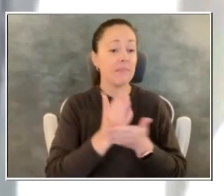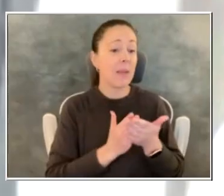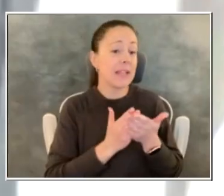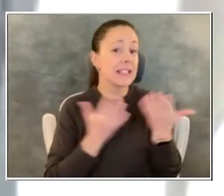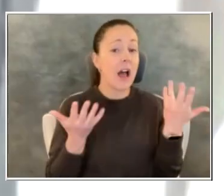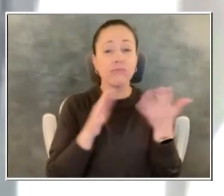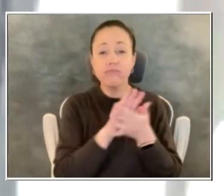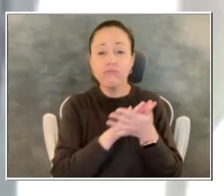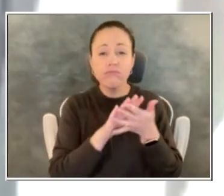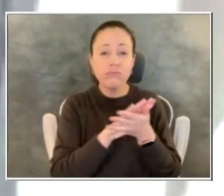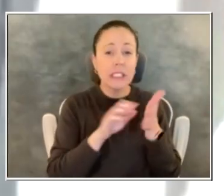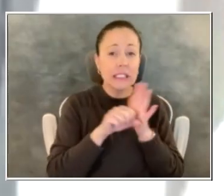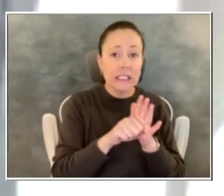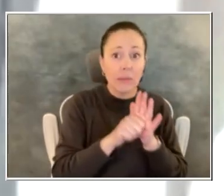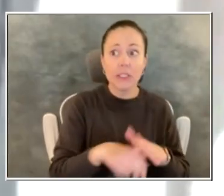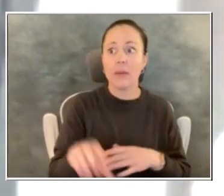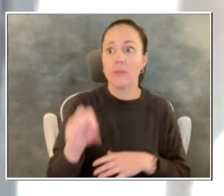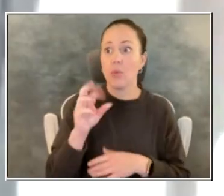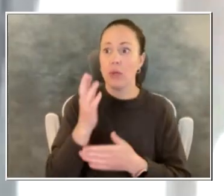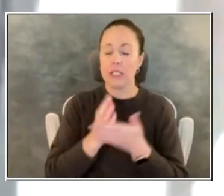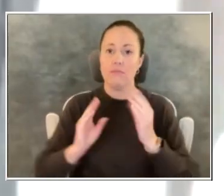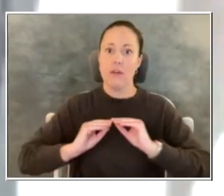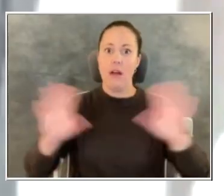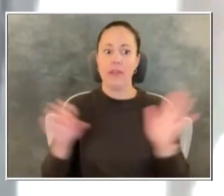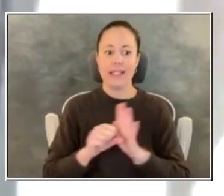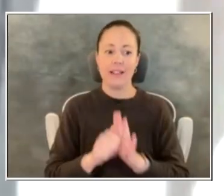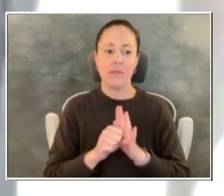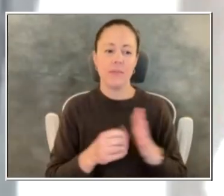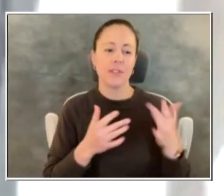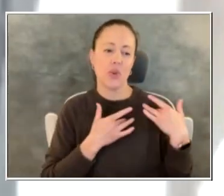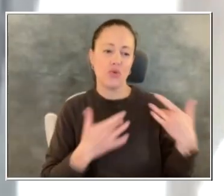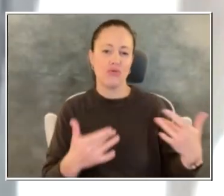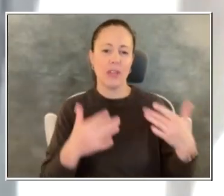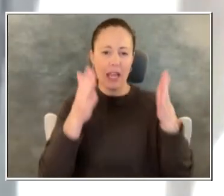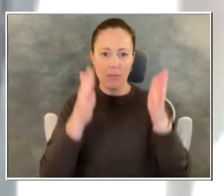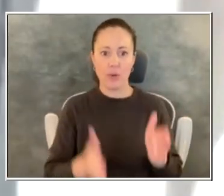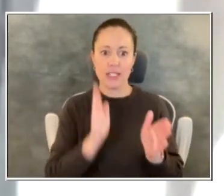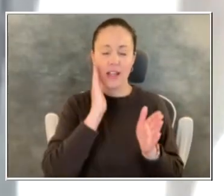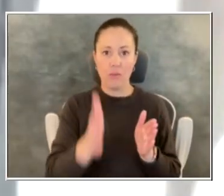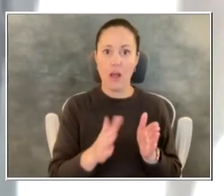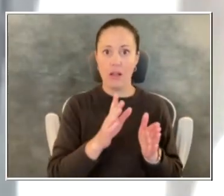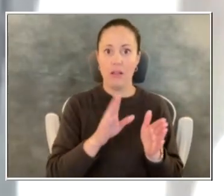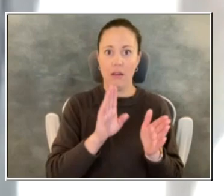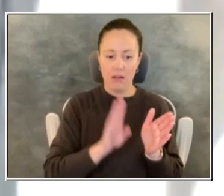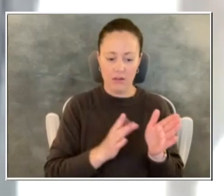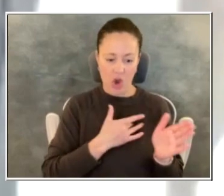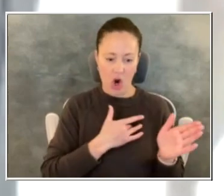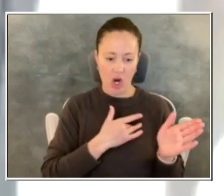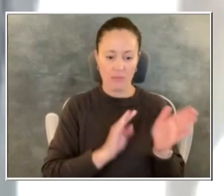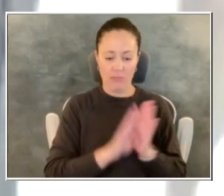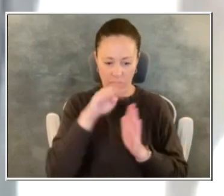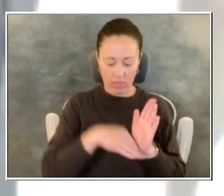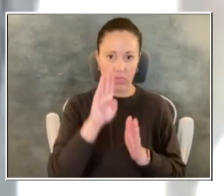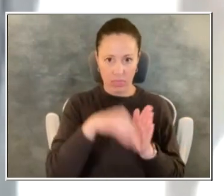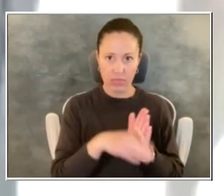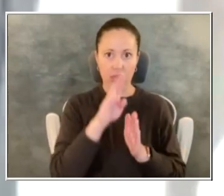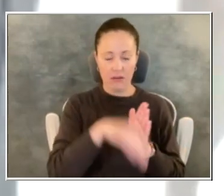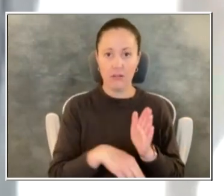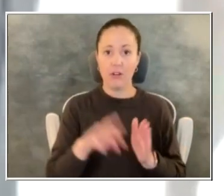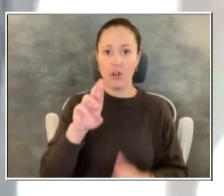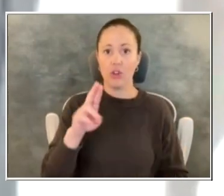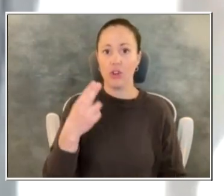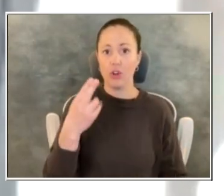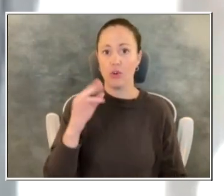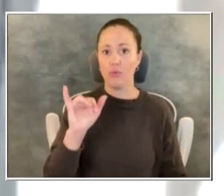True holiday heart is somebody who usually goes into a sustained rhythm and actually show up in a care facility, an urgent care, an